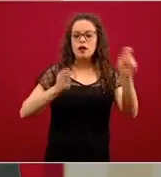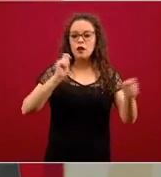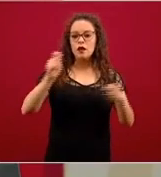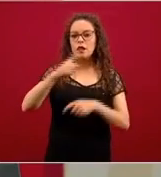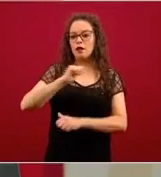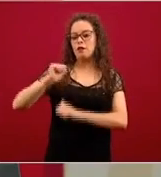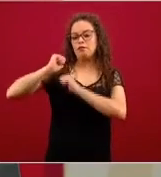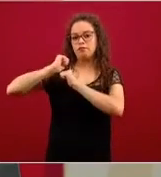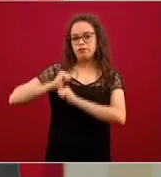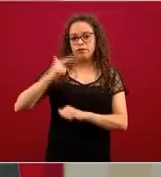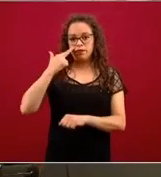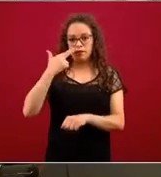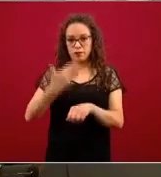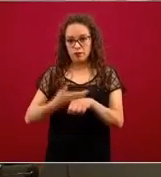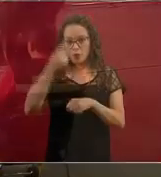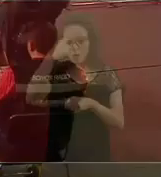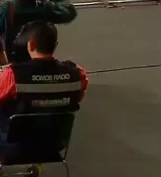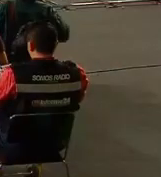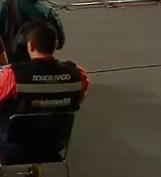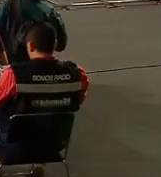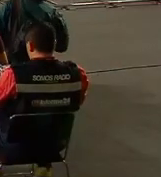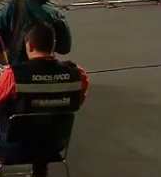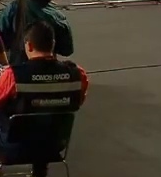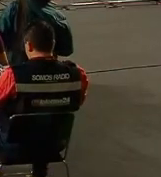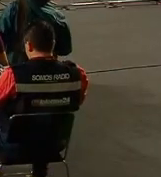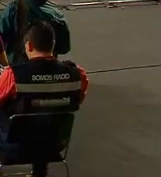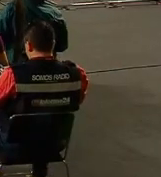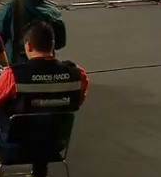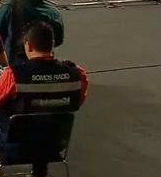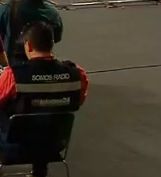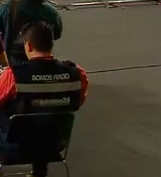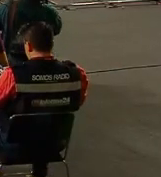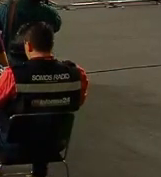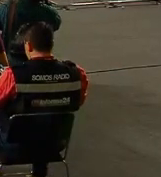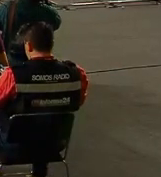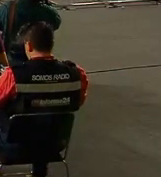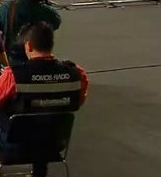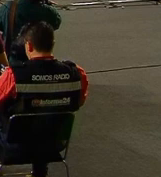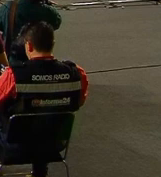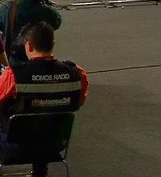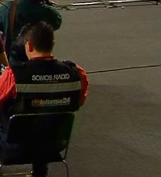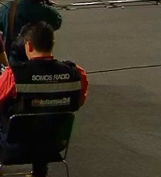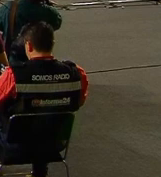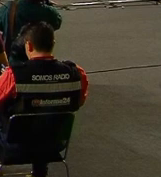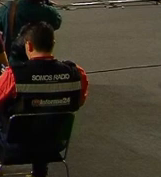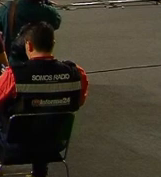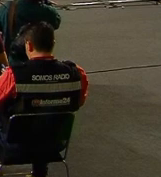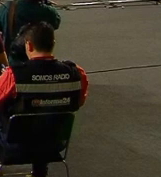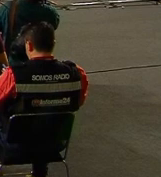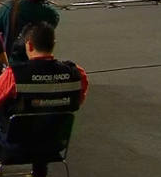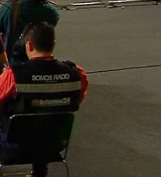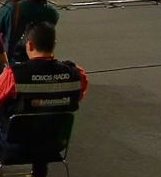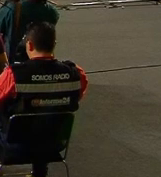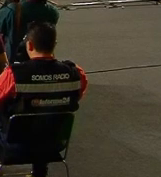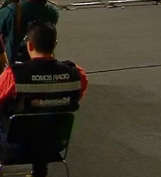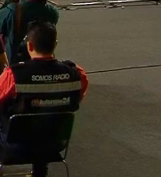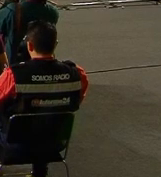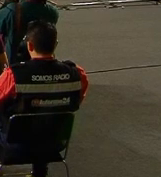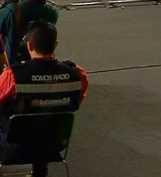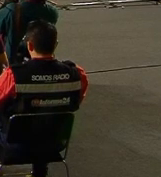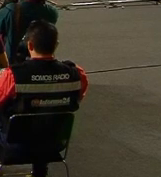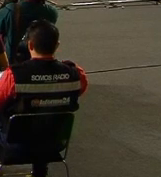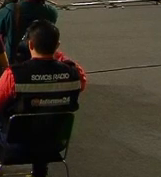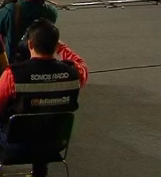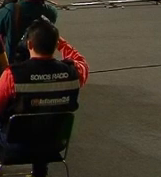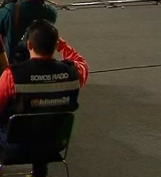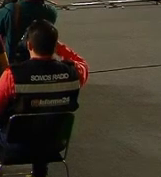Who in Fulfilling the Health Measures, so that we can all protect each other from the biggest